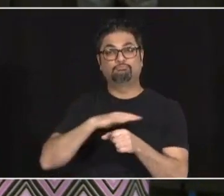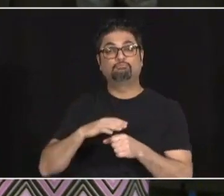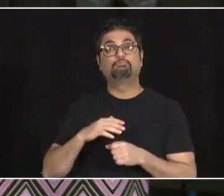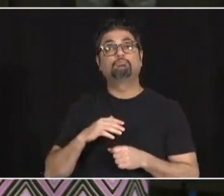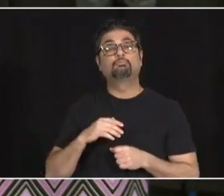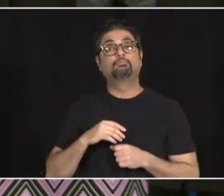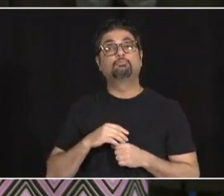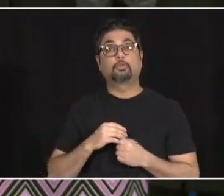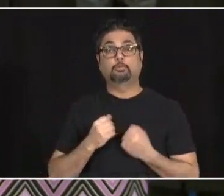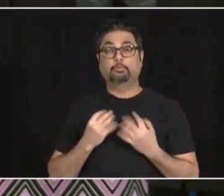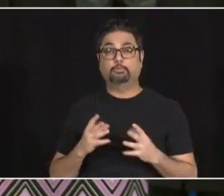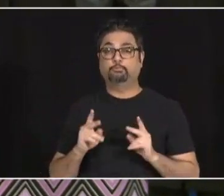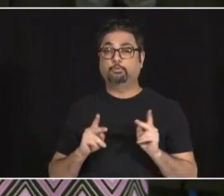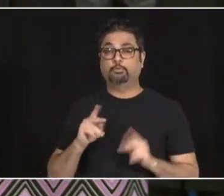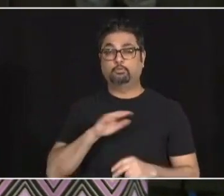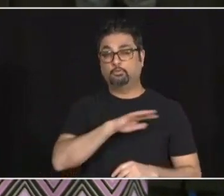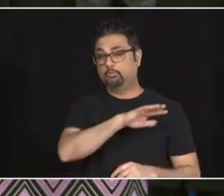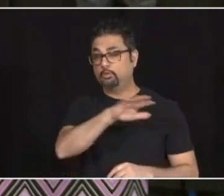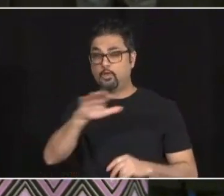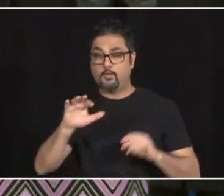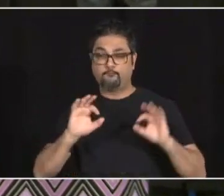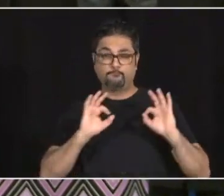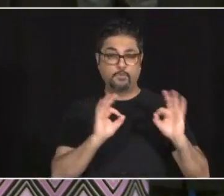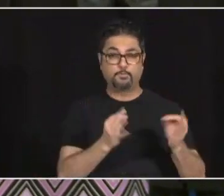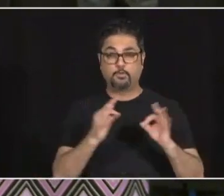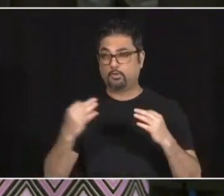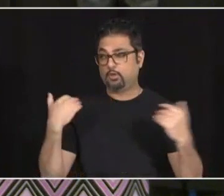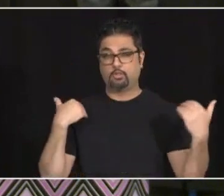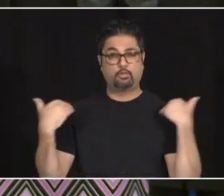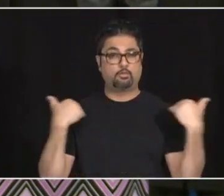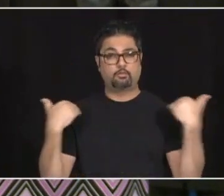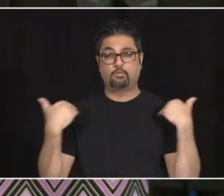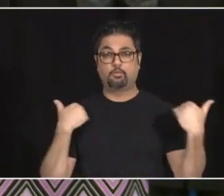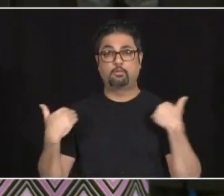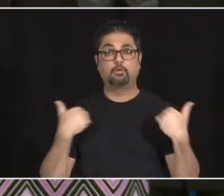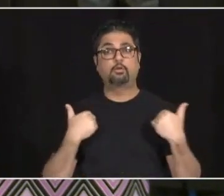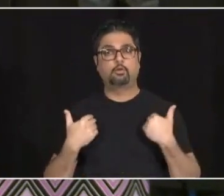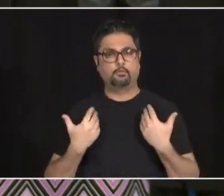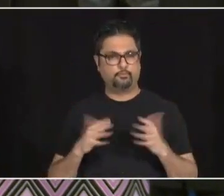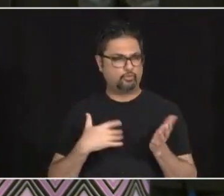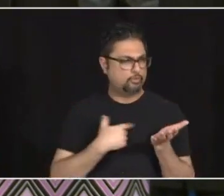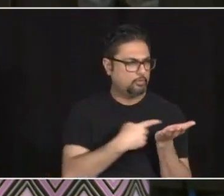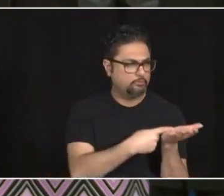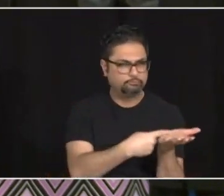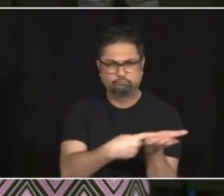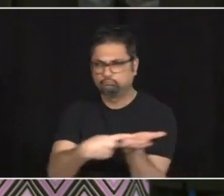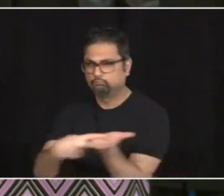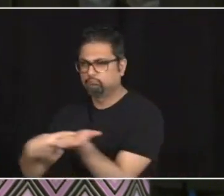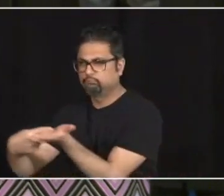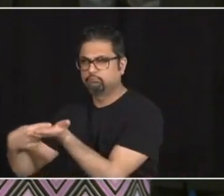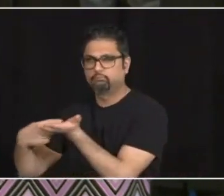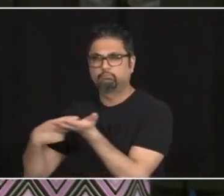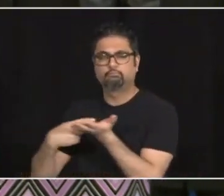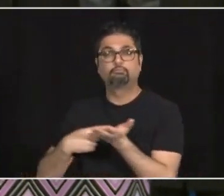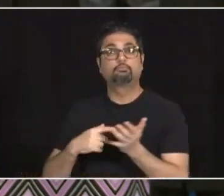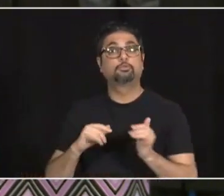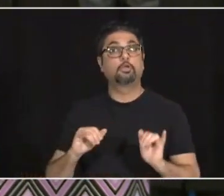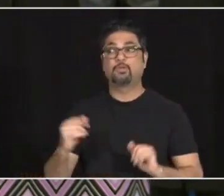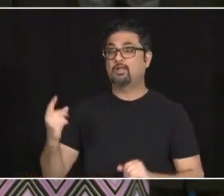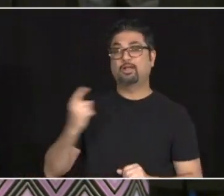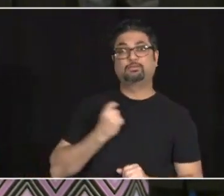all of them, many same day, and I will continue to. No ask is too great, whether it's